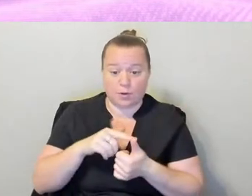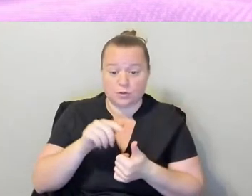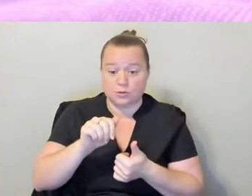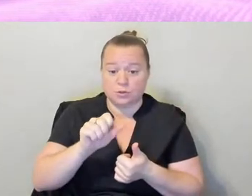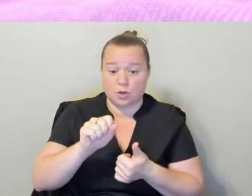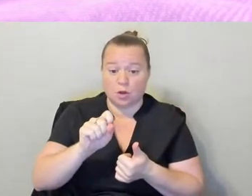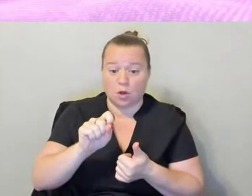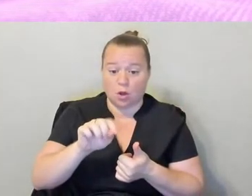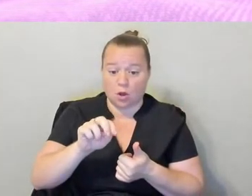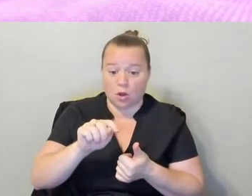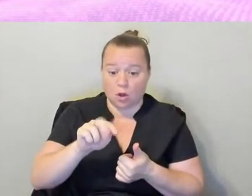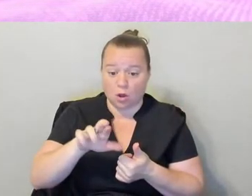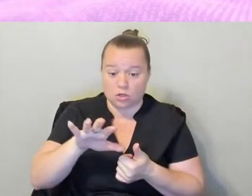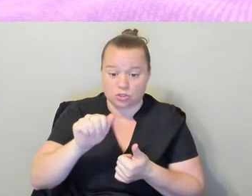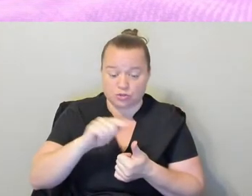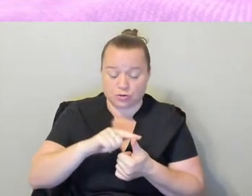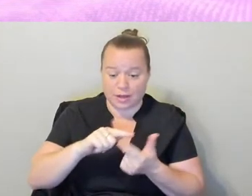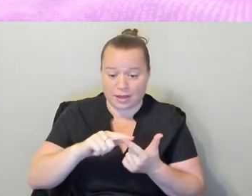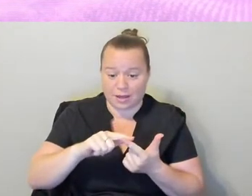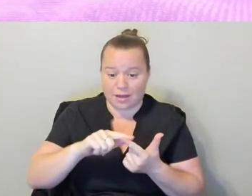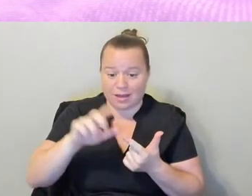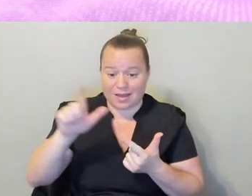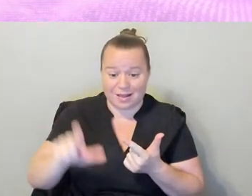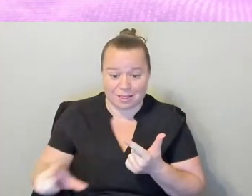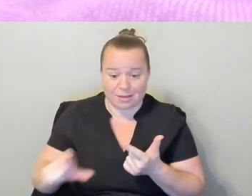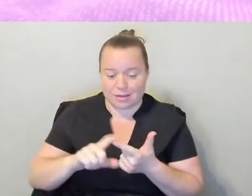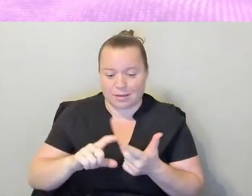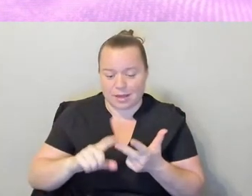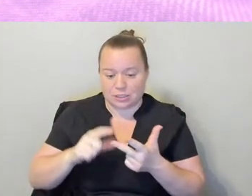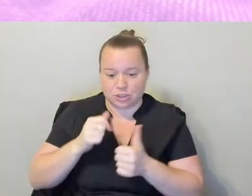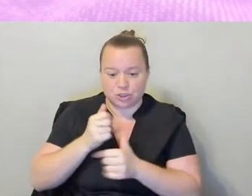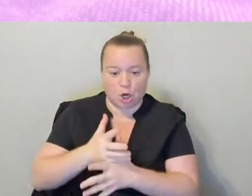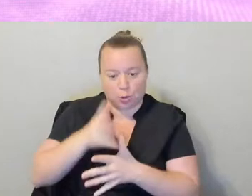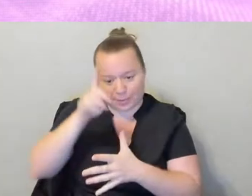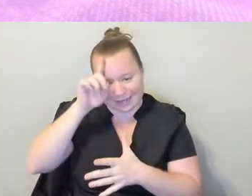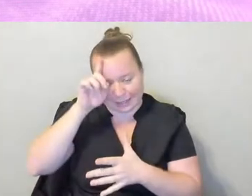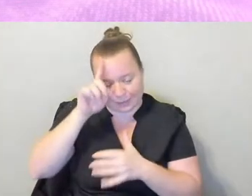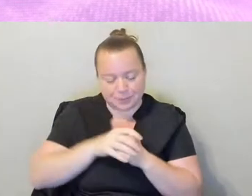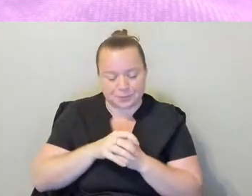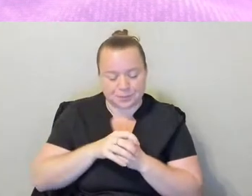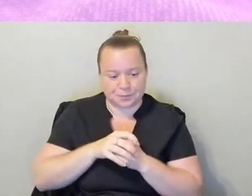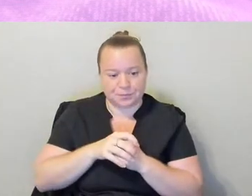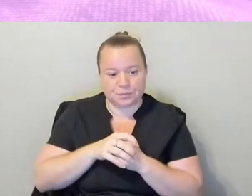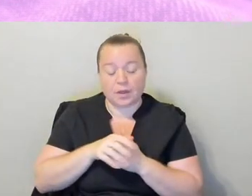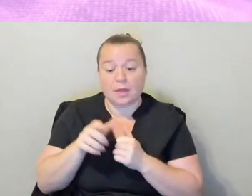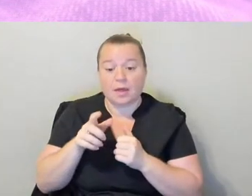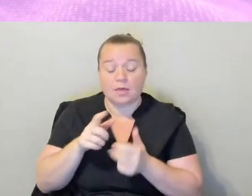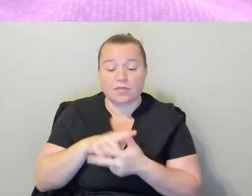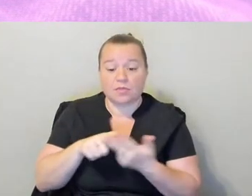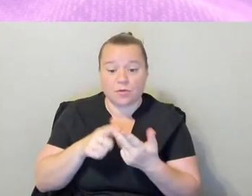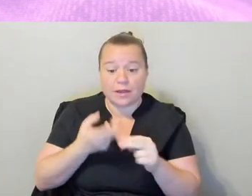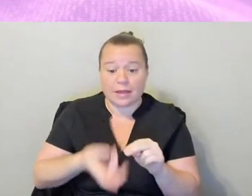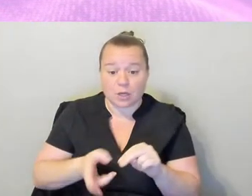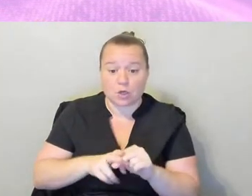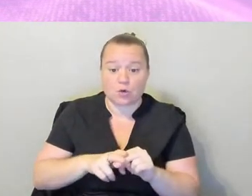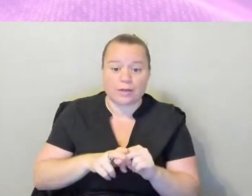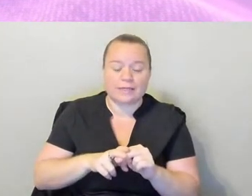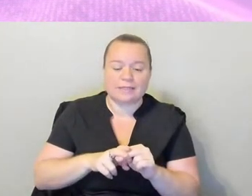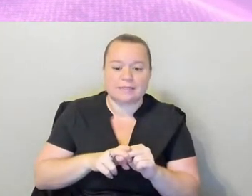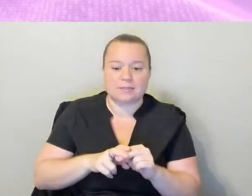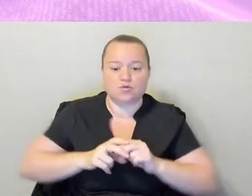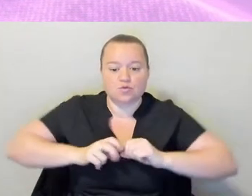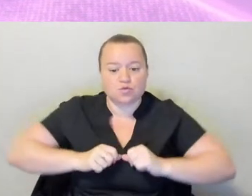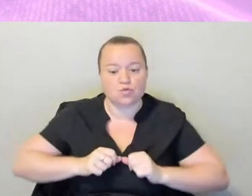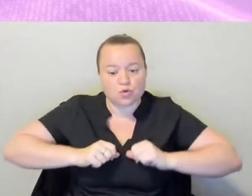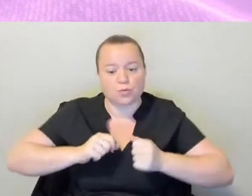just to name a few of them, have included measures in their national recovery and resilience plans, such as increasing capacity of nurseries, creation, renovation